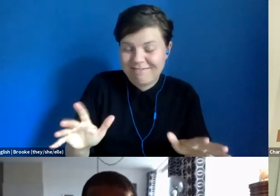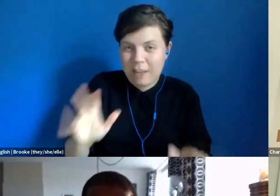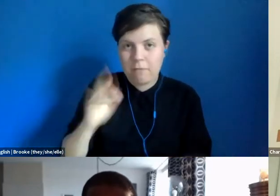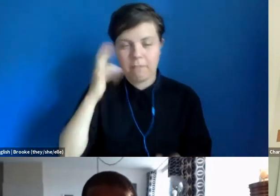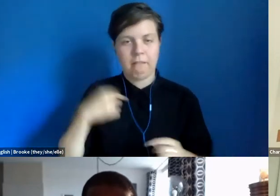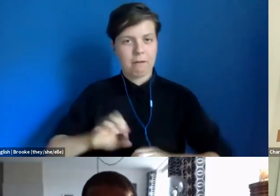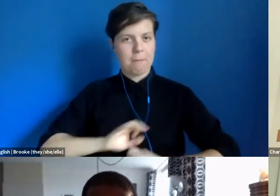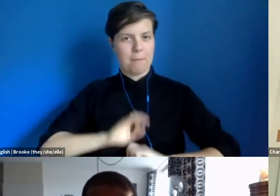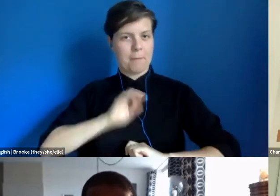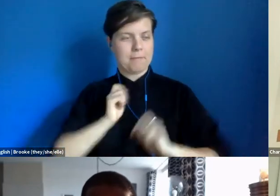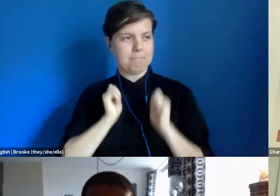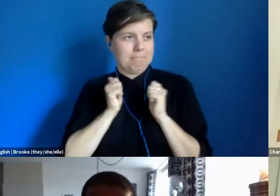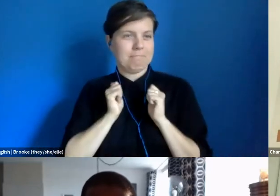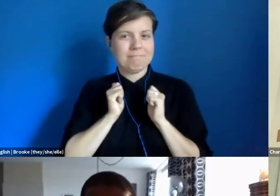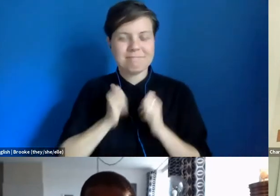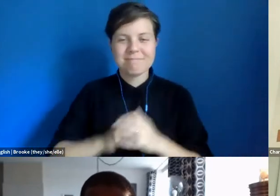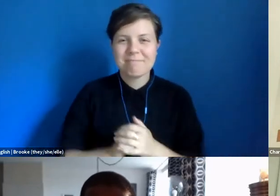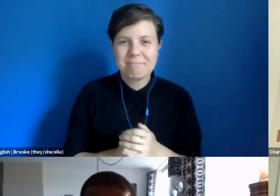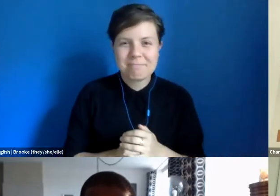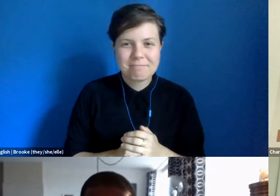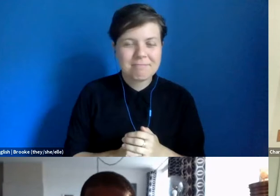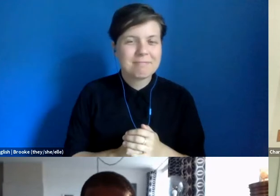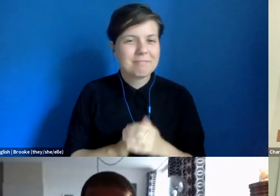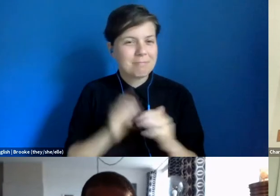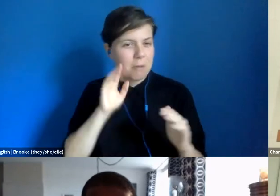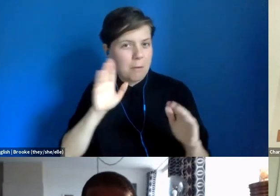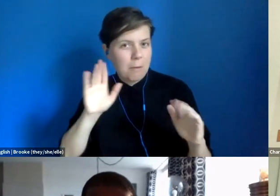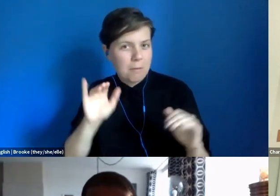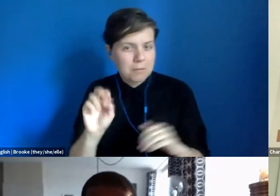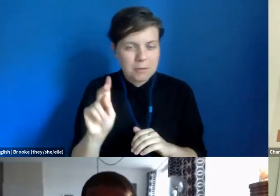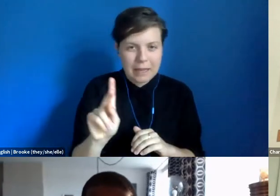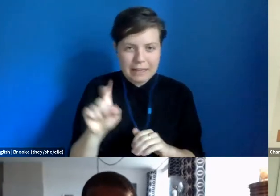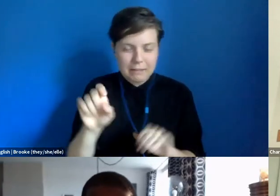I hope that's good enough of an excuse to looking somewhat preppy.